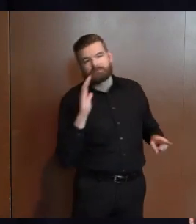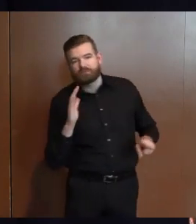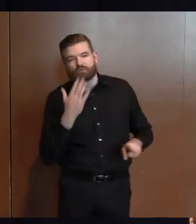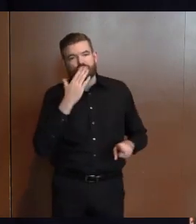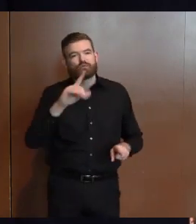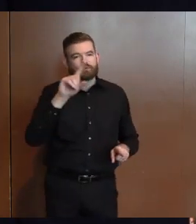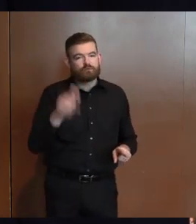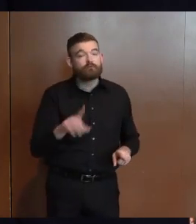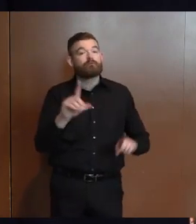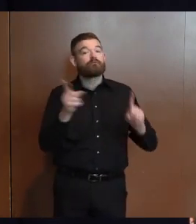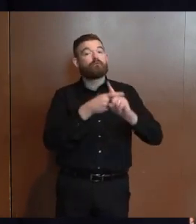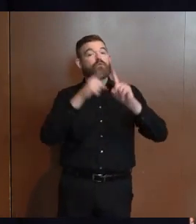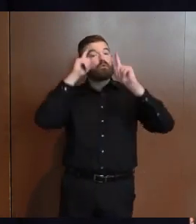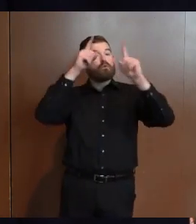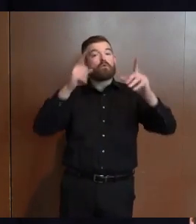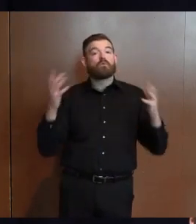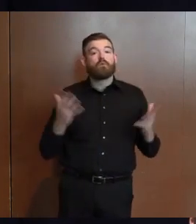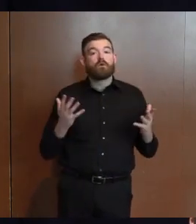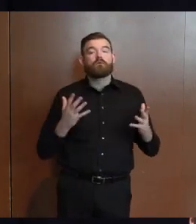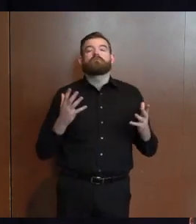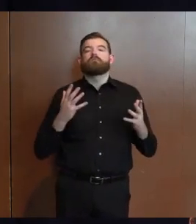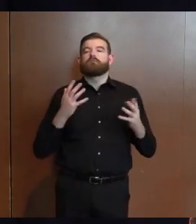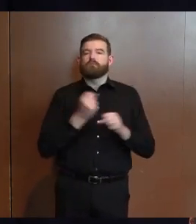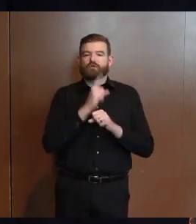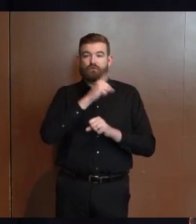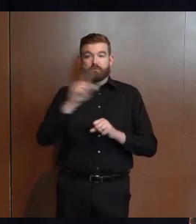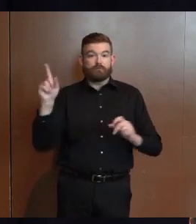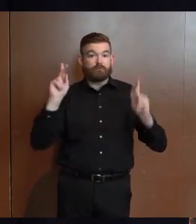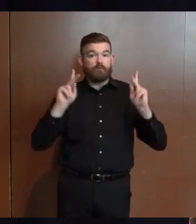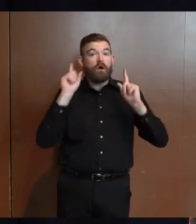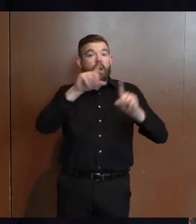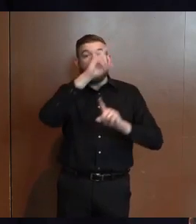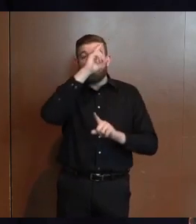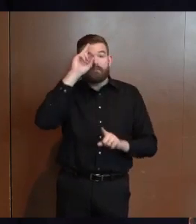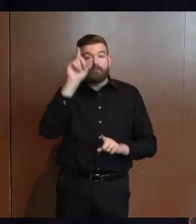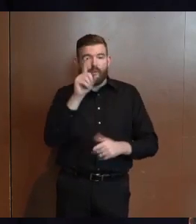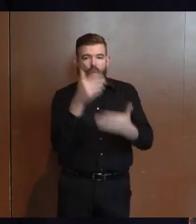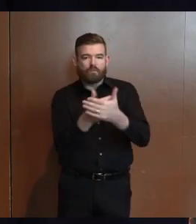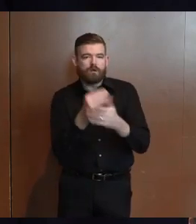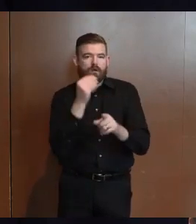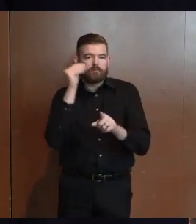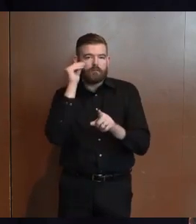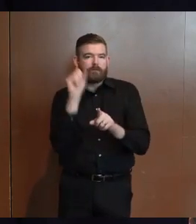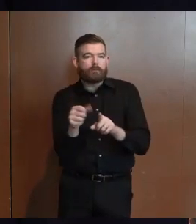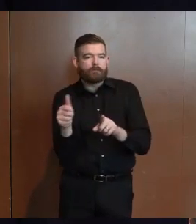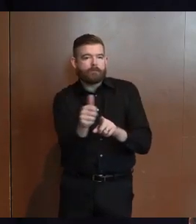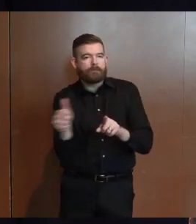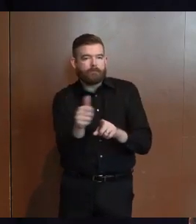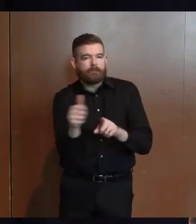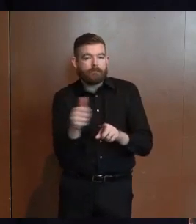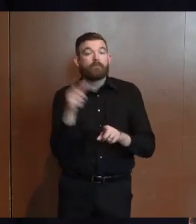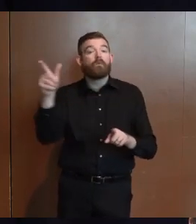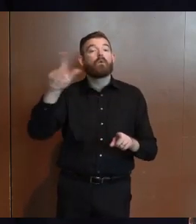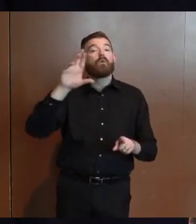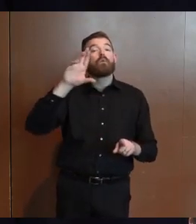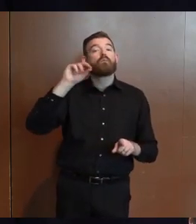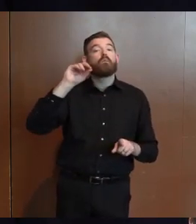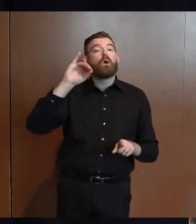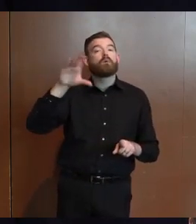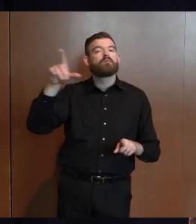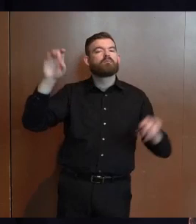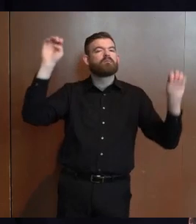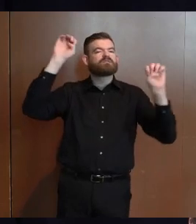to home and within their region. So at the Rock, as the hospitals start reporting, we will know